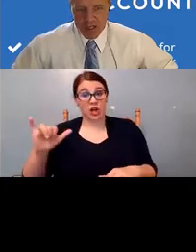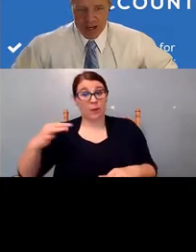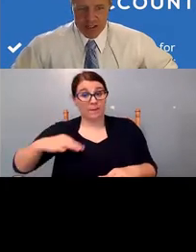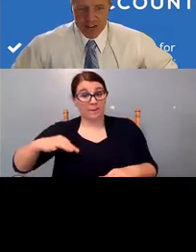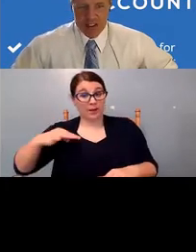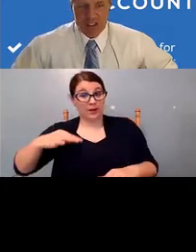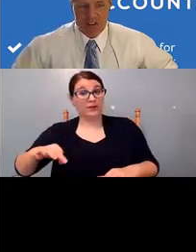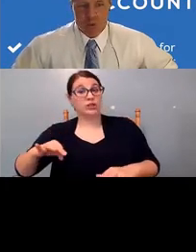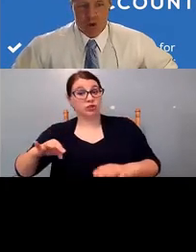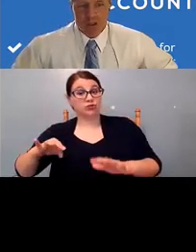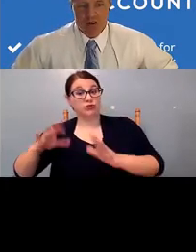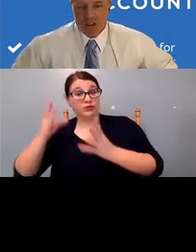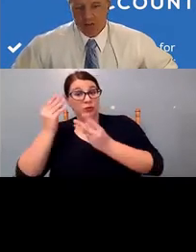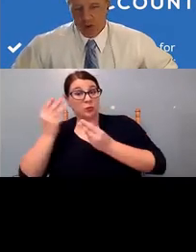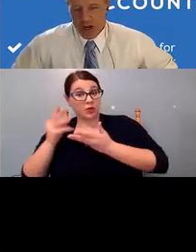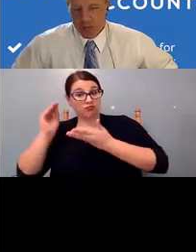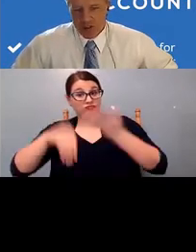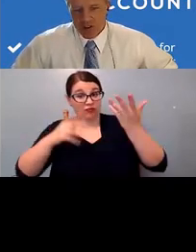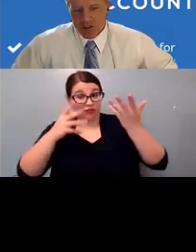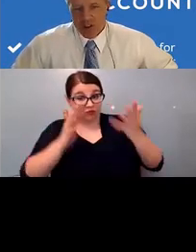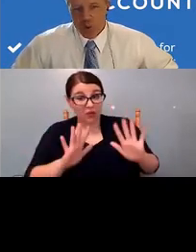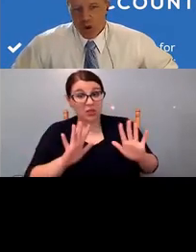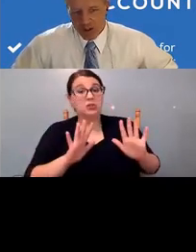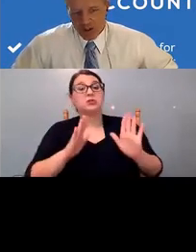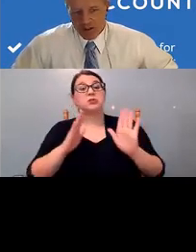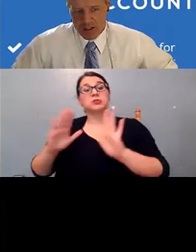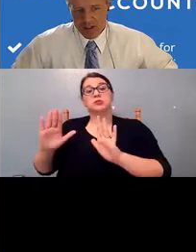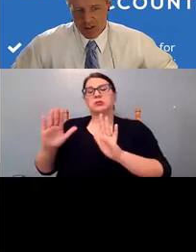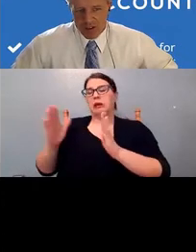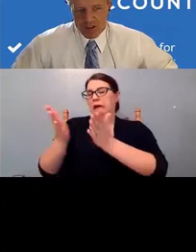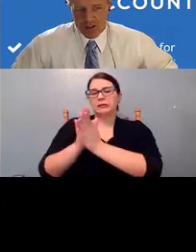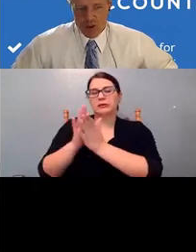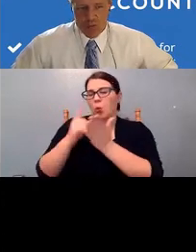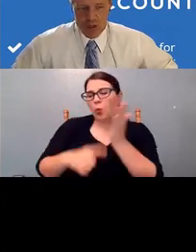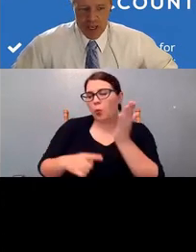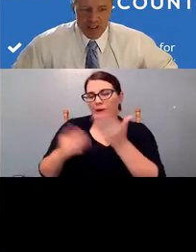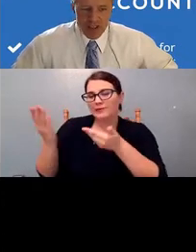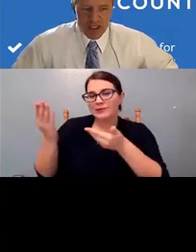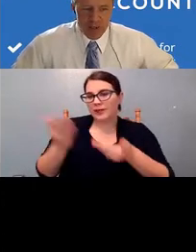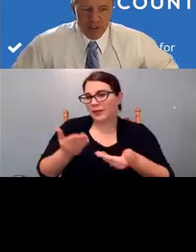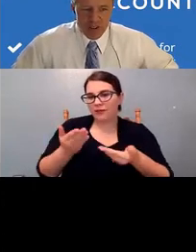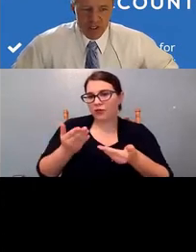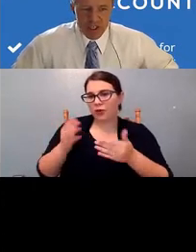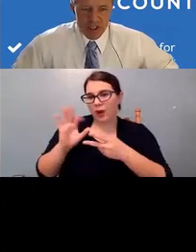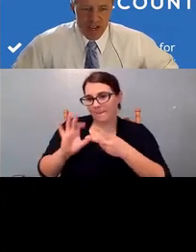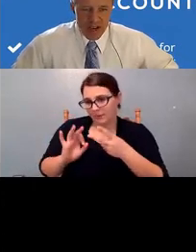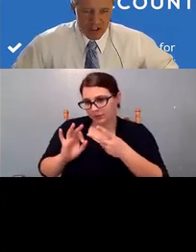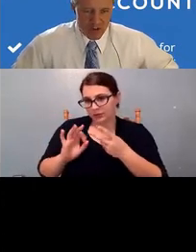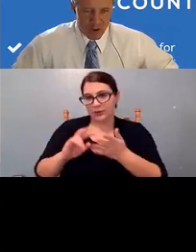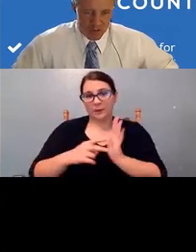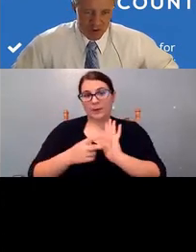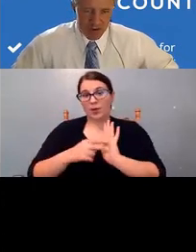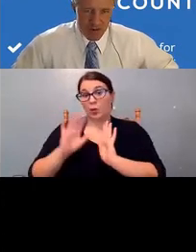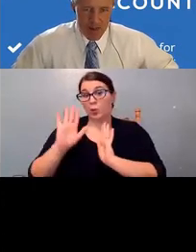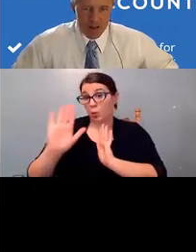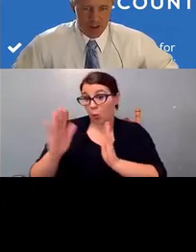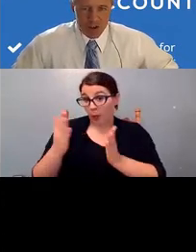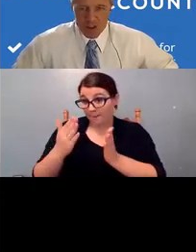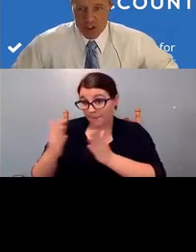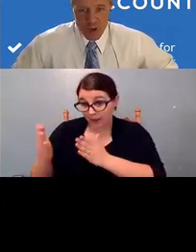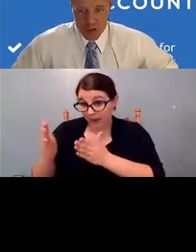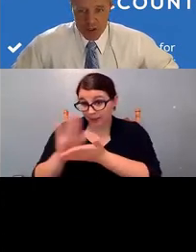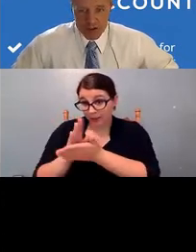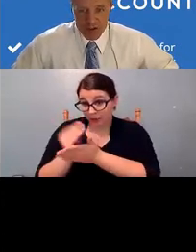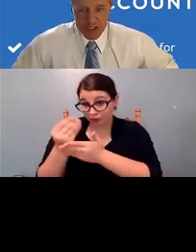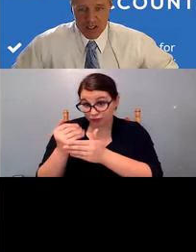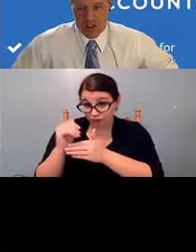will be asked is what delivery options that you want. So this is your plan documents and your tax forms. There's only